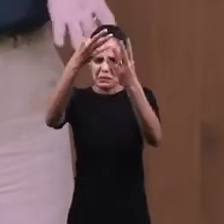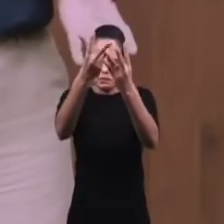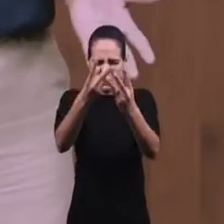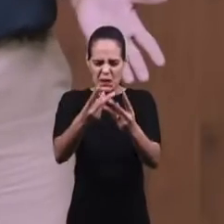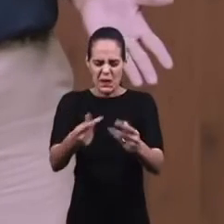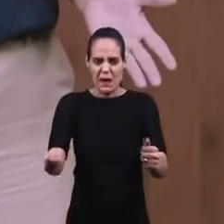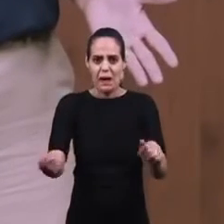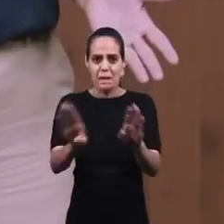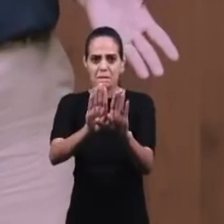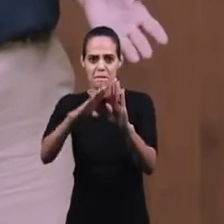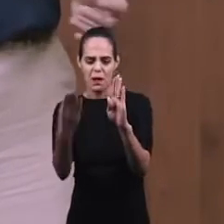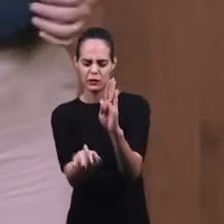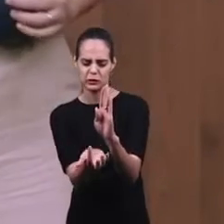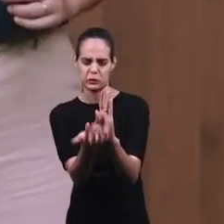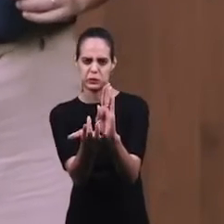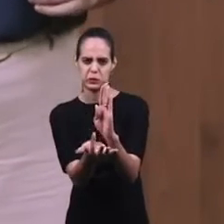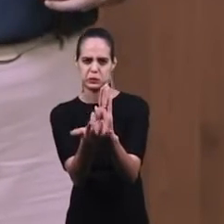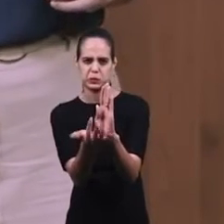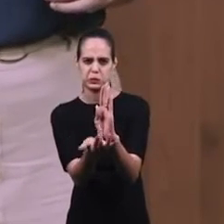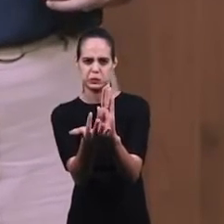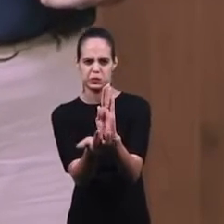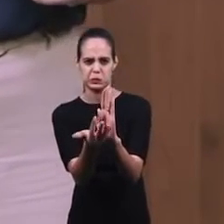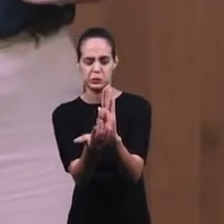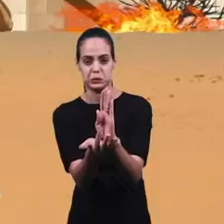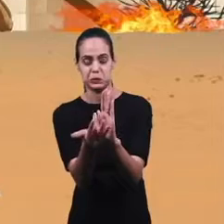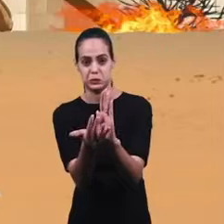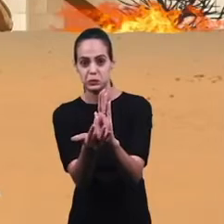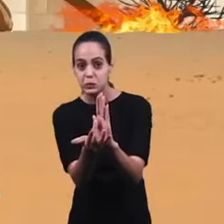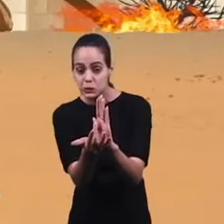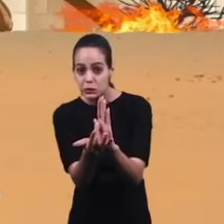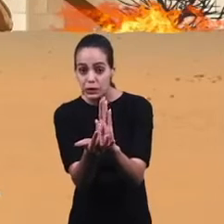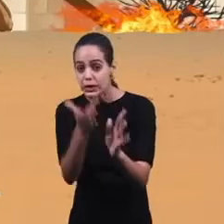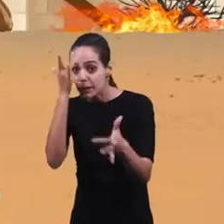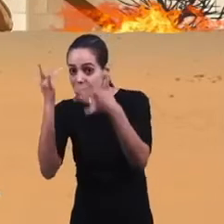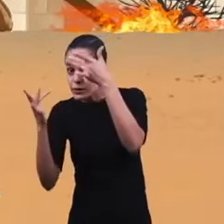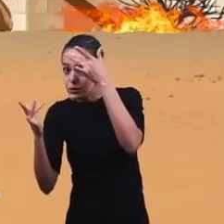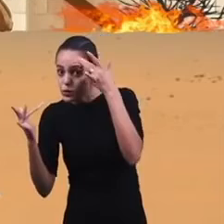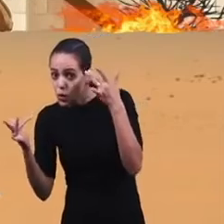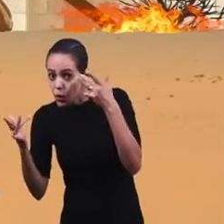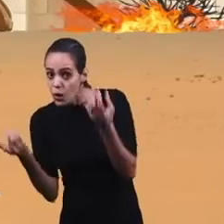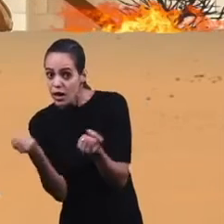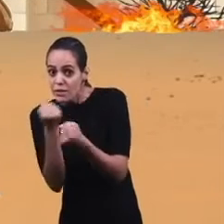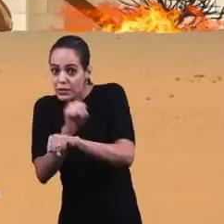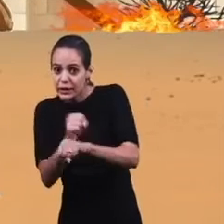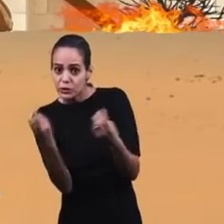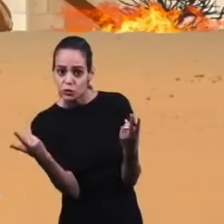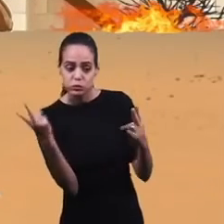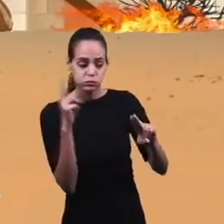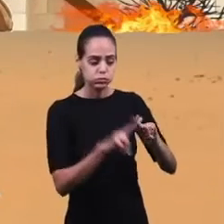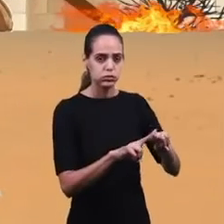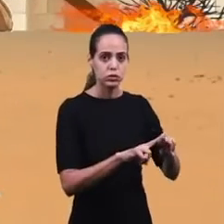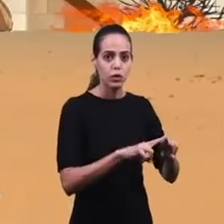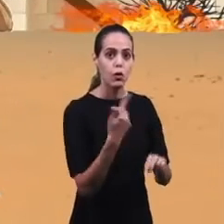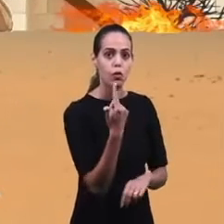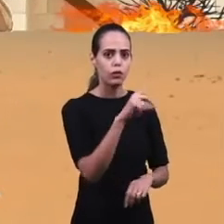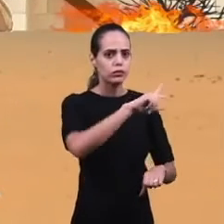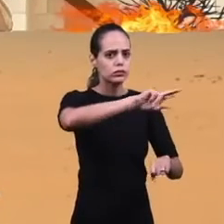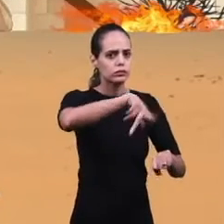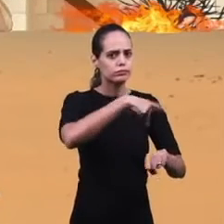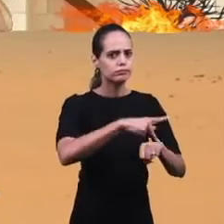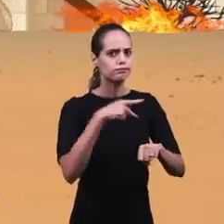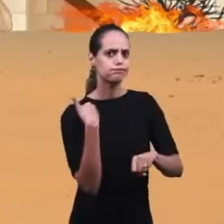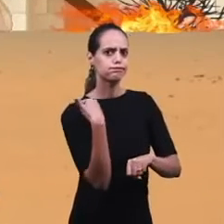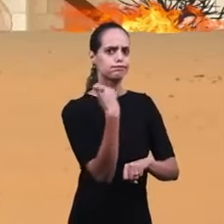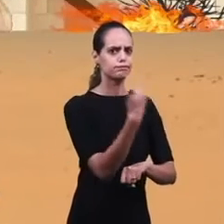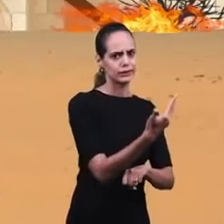taken captive to another place. And so the city was left in a very difficult